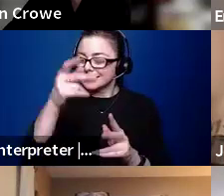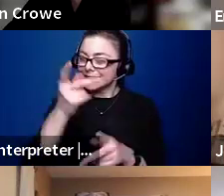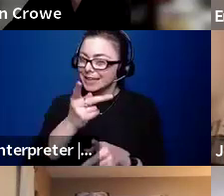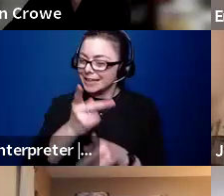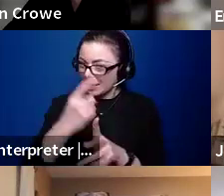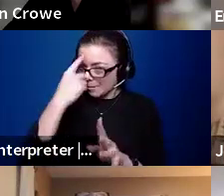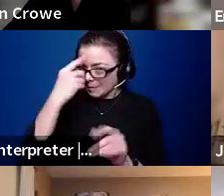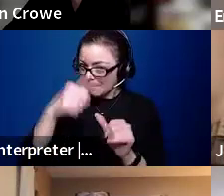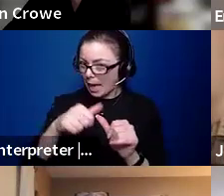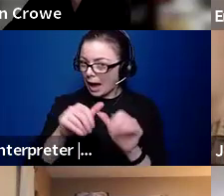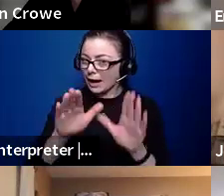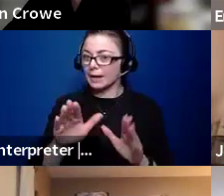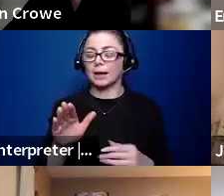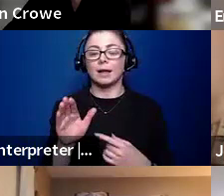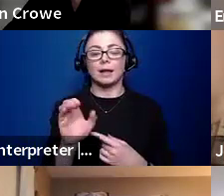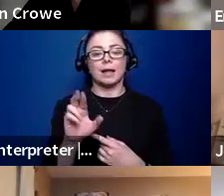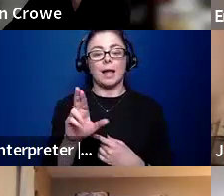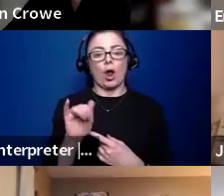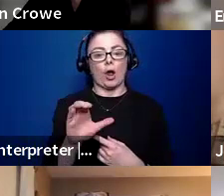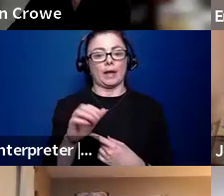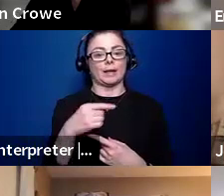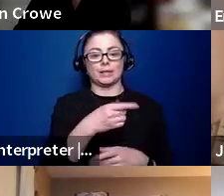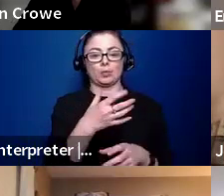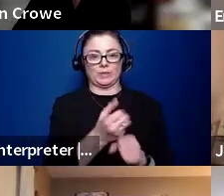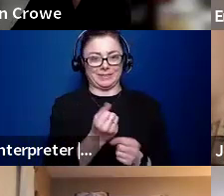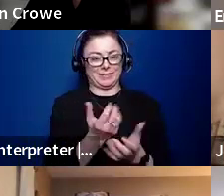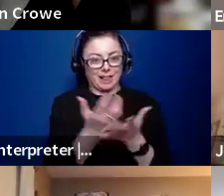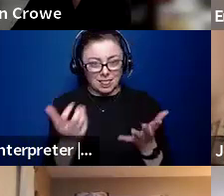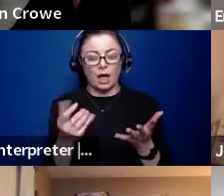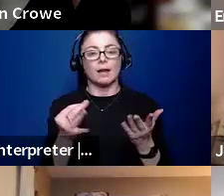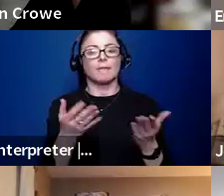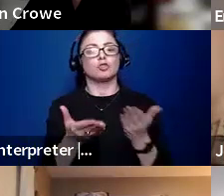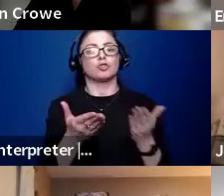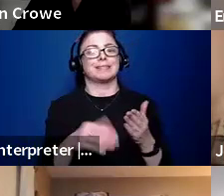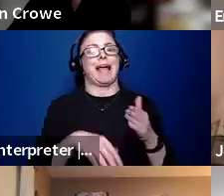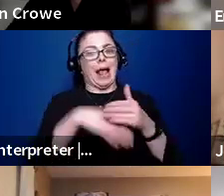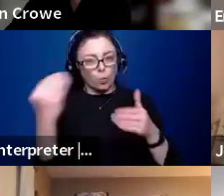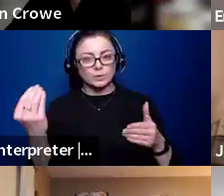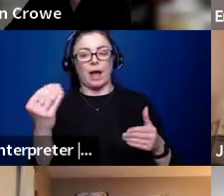that Eric received a lot of services outside that special education